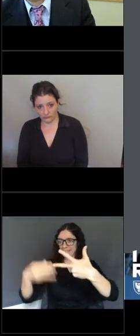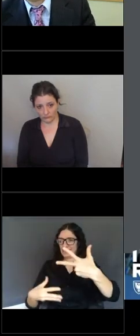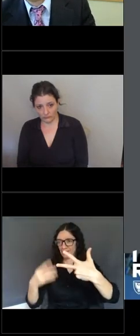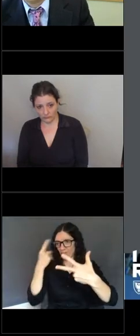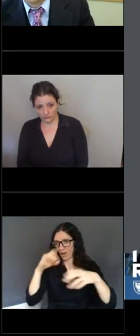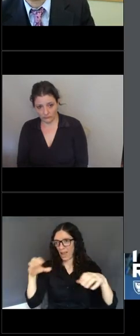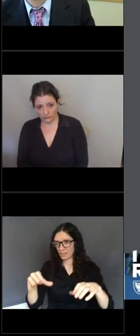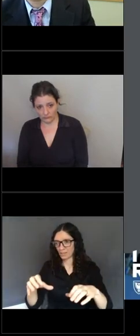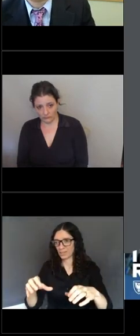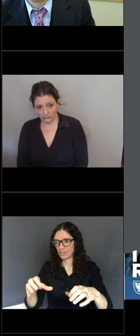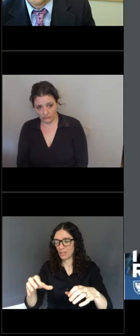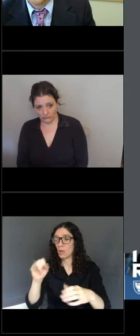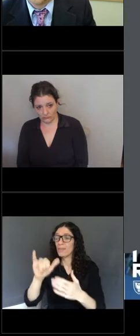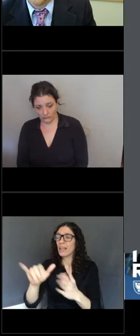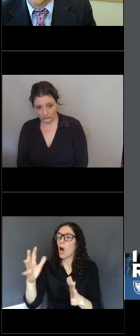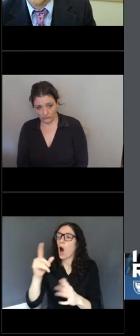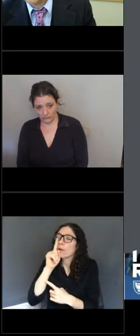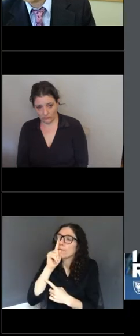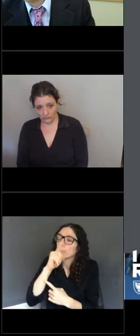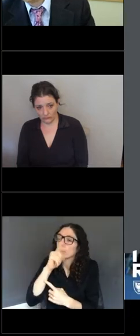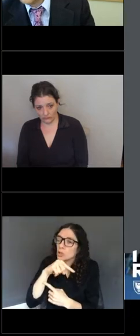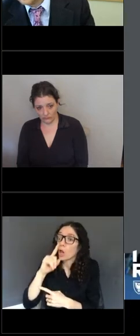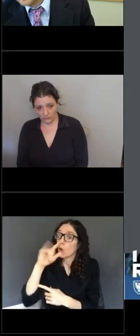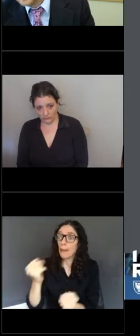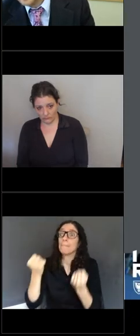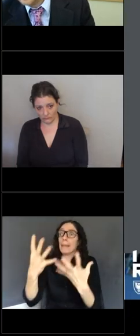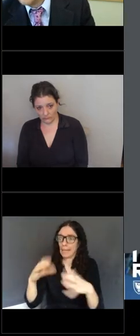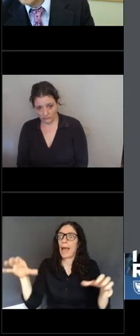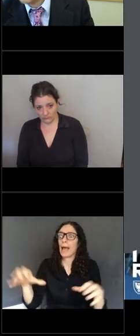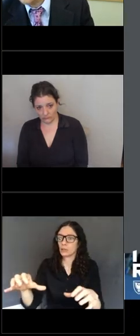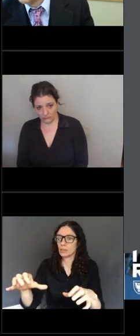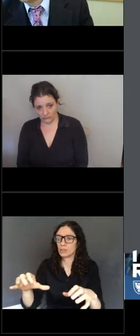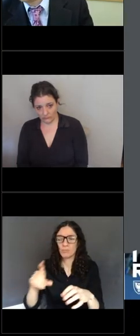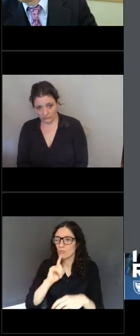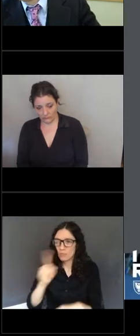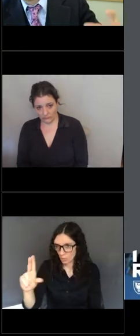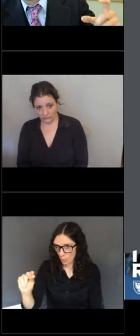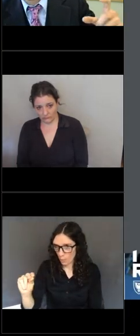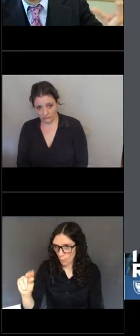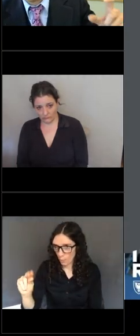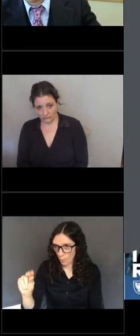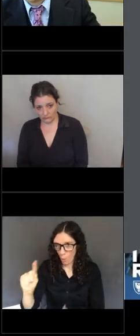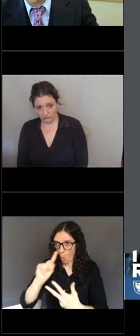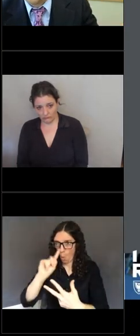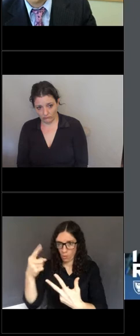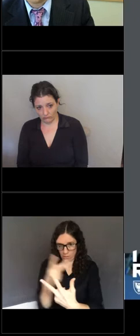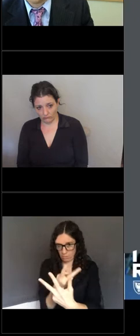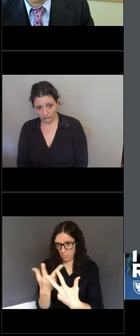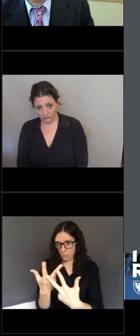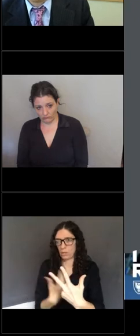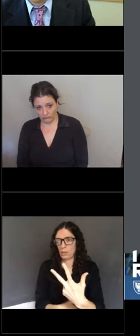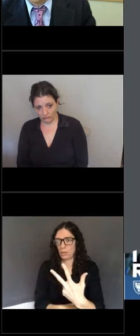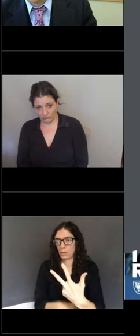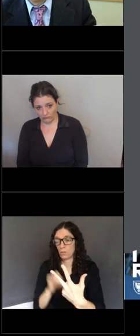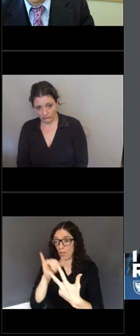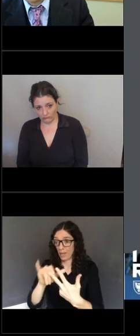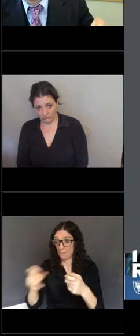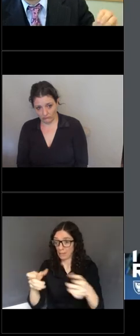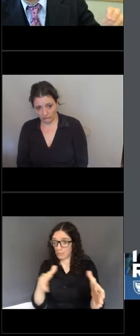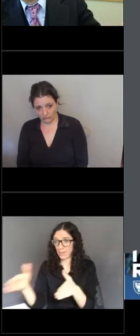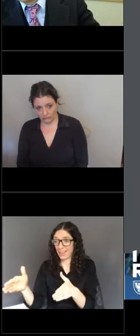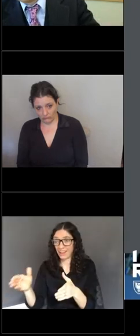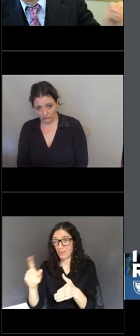increased the monitoring action category. So within a lot of these management plans, even though it was just one or two lines that would be